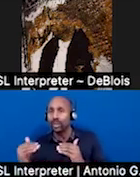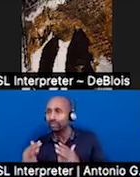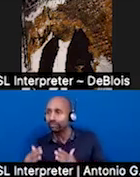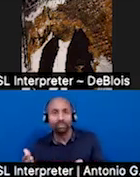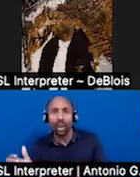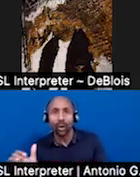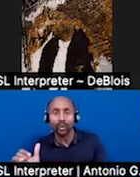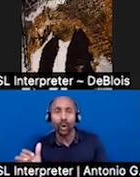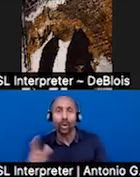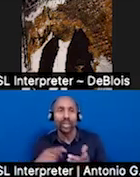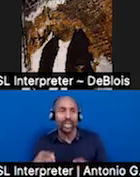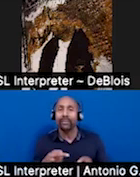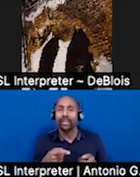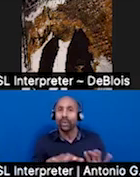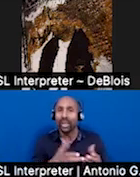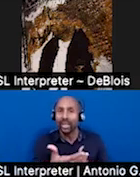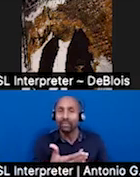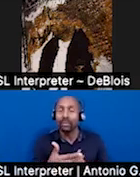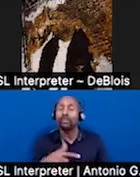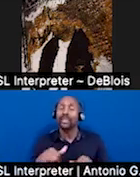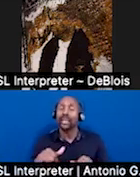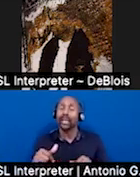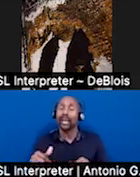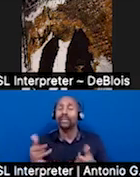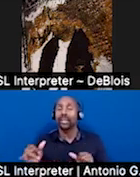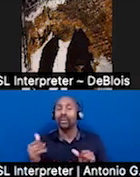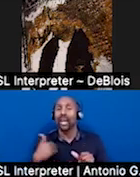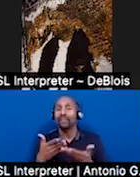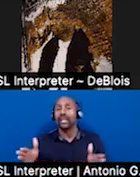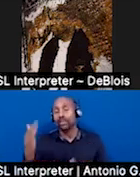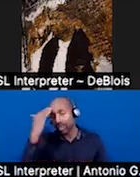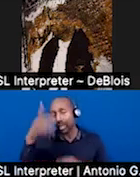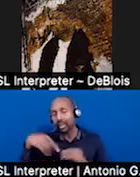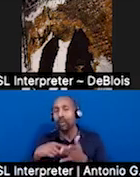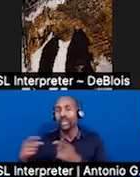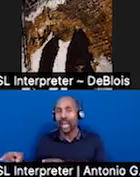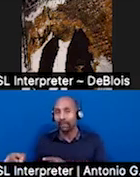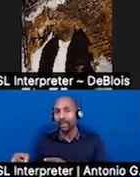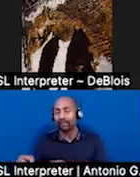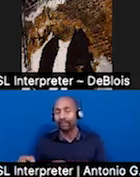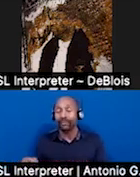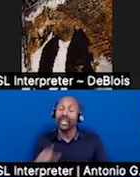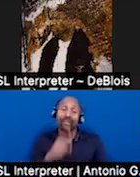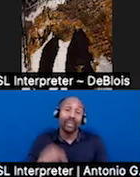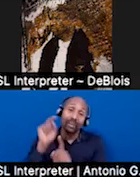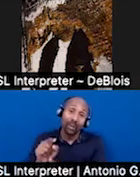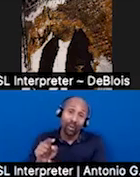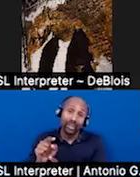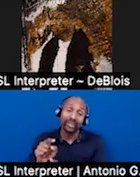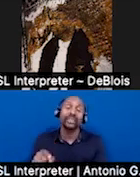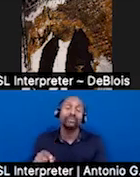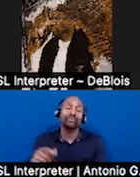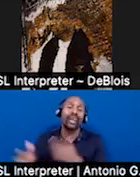the general knowledge of what is going on. And it's really about accommodations, not